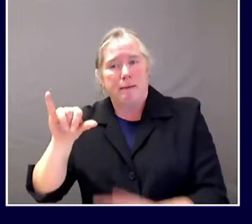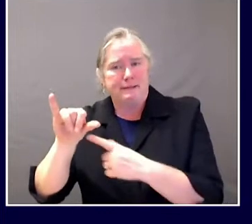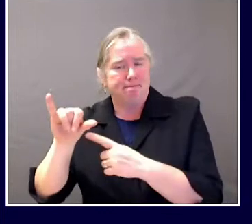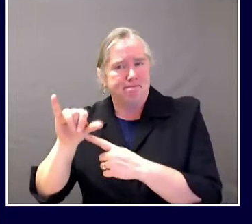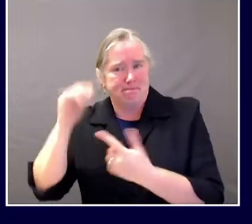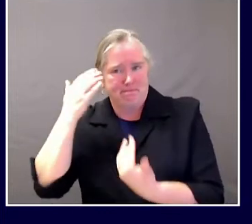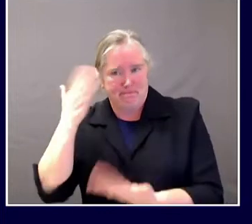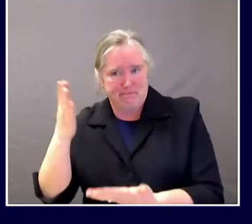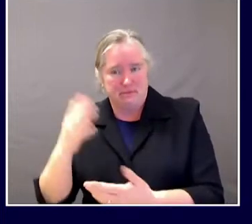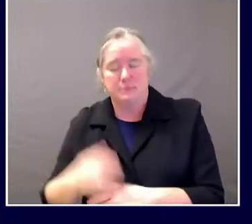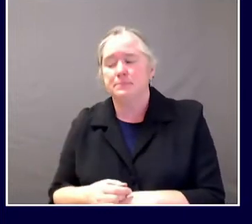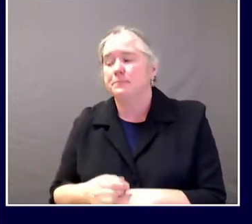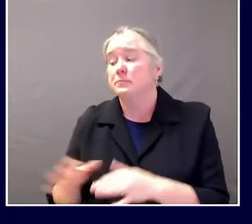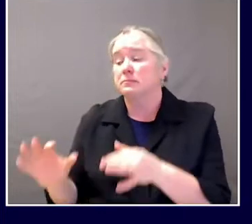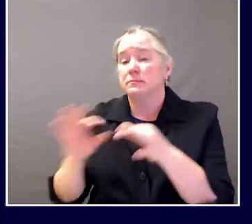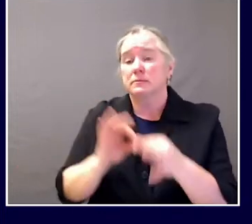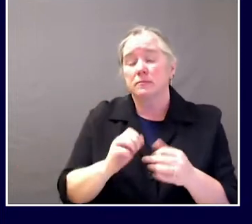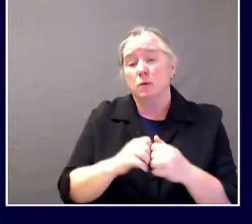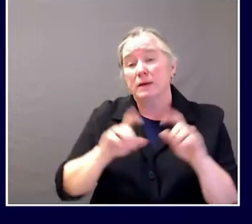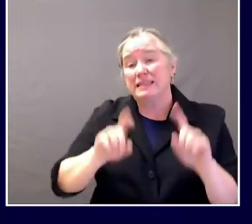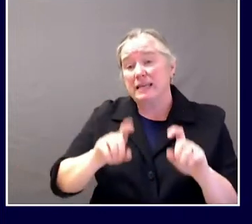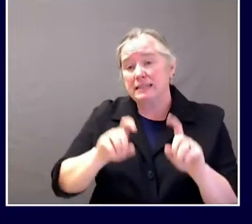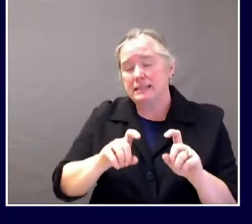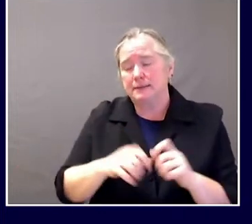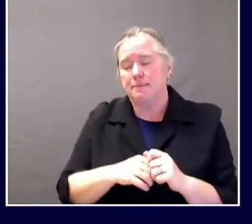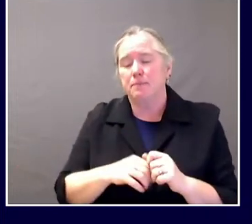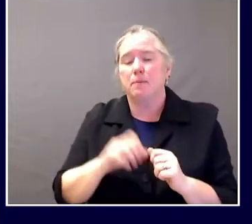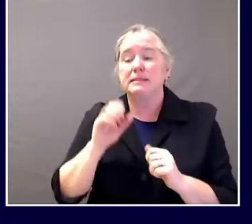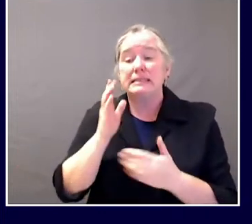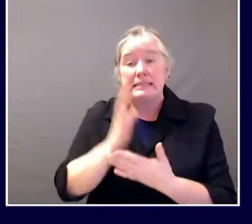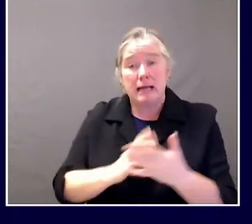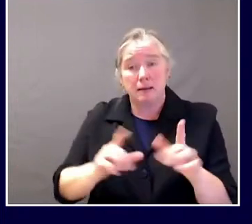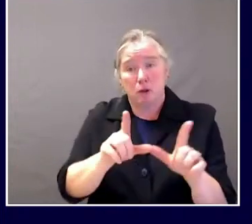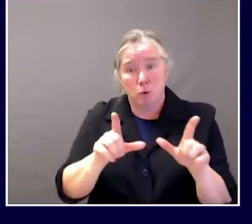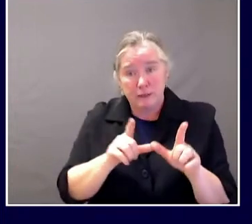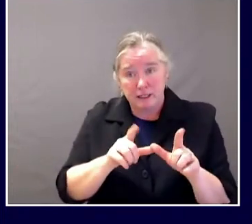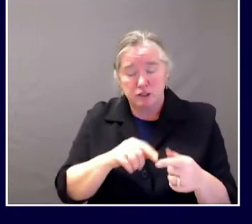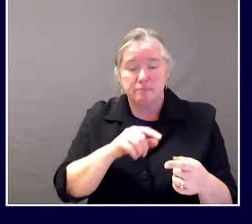testing, there may be instances where facilities,